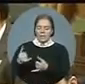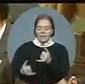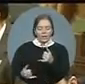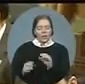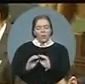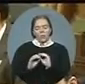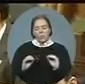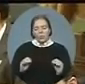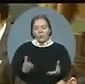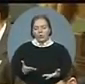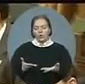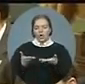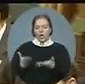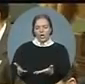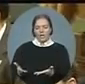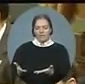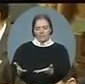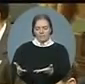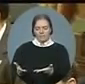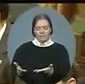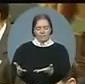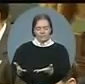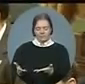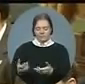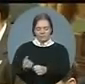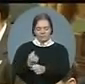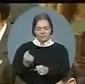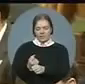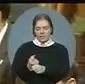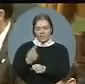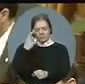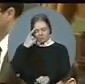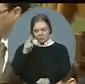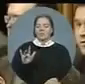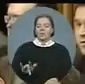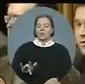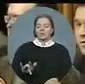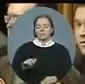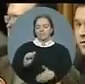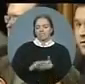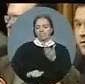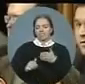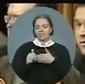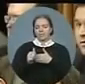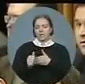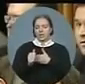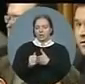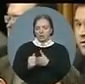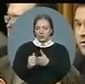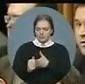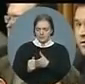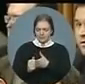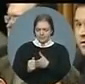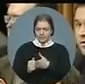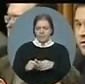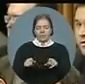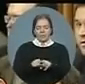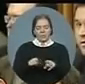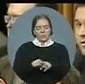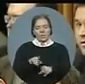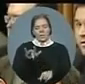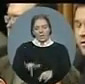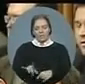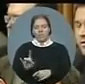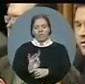Parliament is that Liberals do not respect that and continue to ask these questions in this House. Every single scandal they chase does not